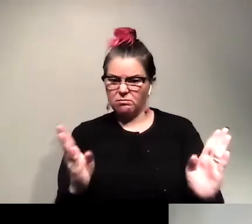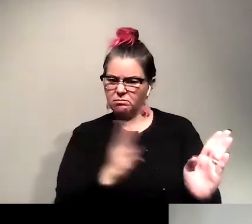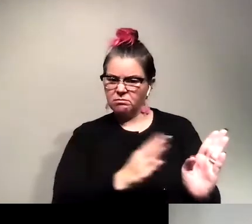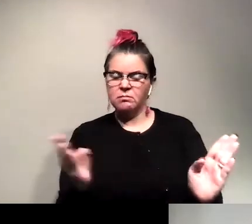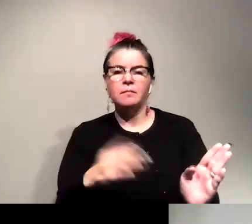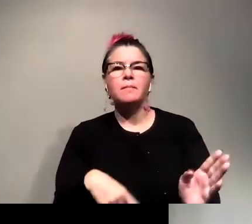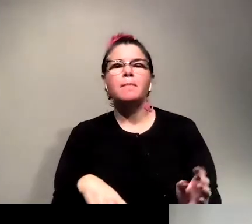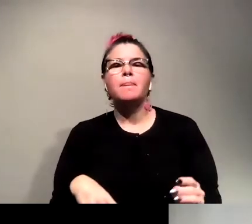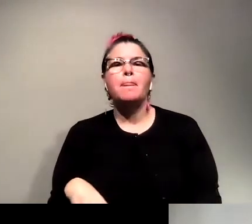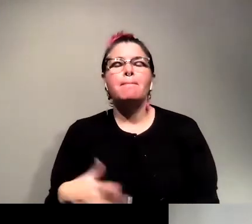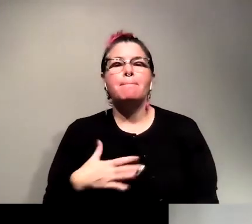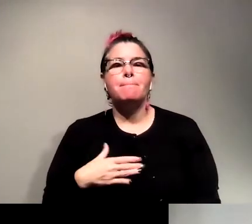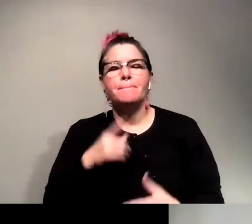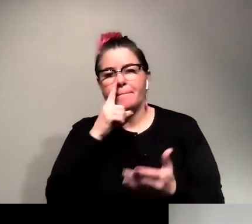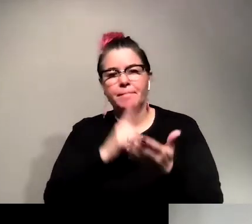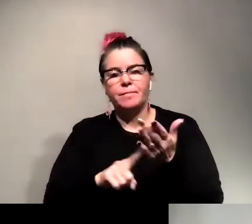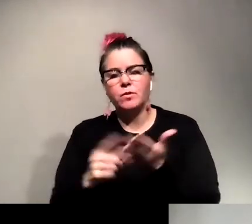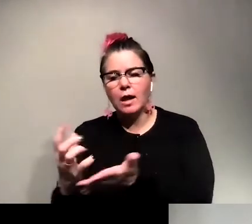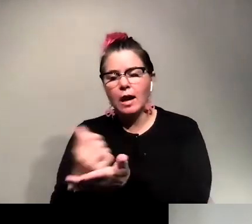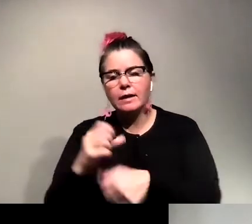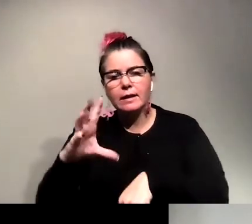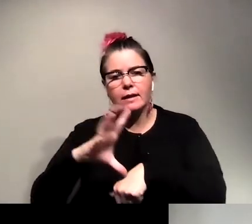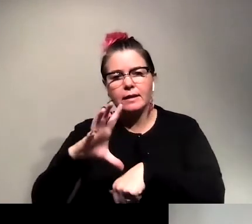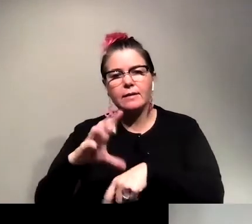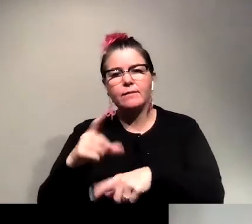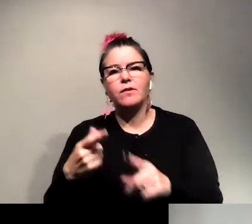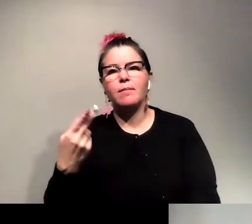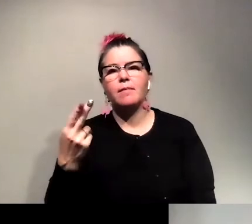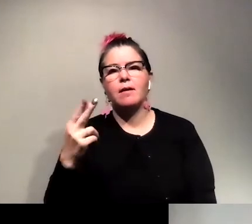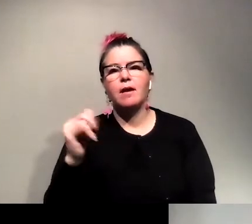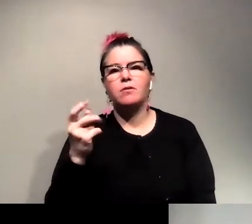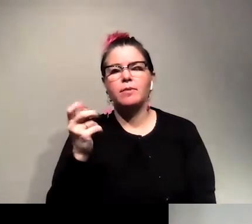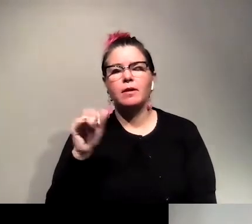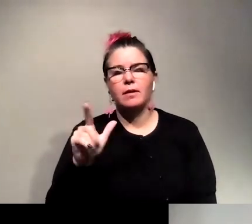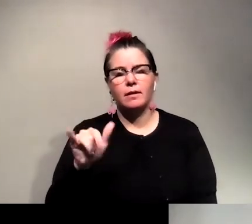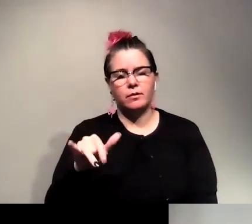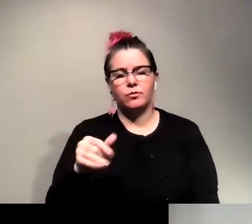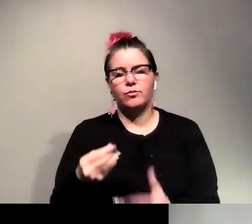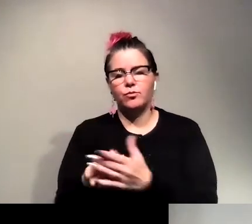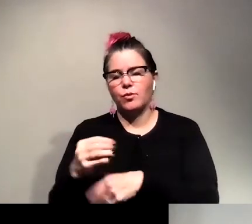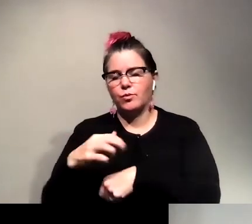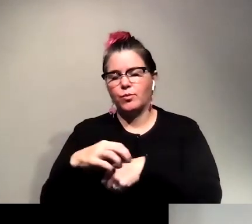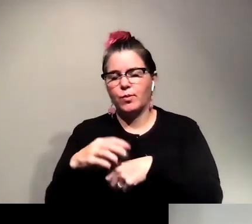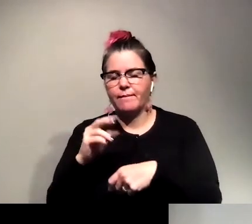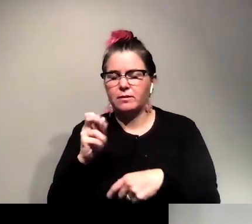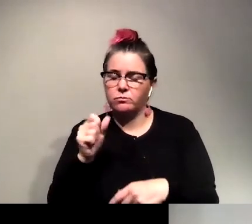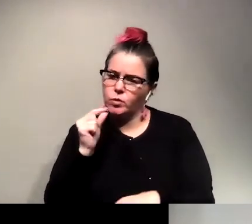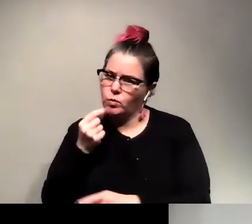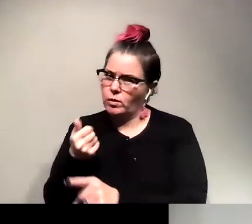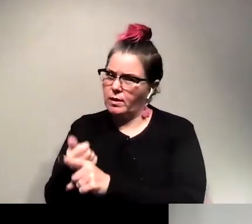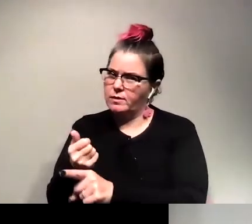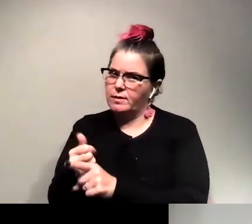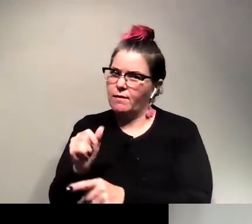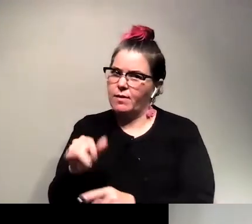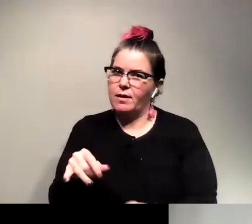is collecting leaves from hydroponically grown grapevines, which is actually super cool in and of itself, and putting